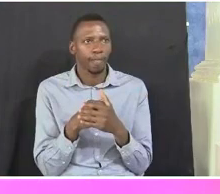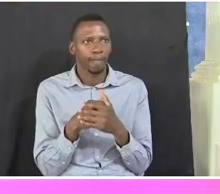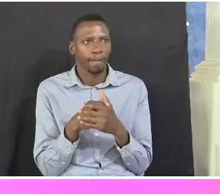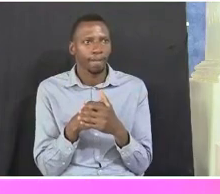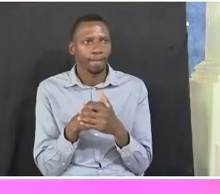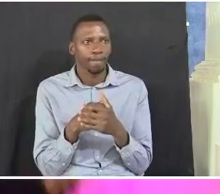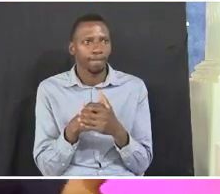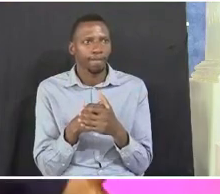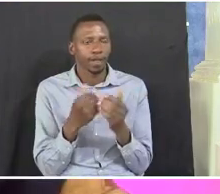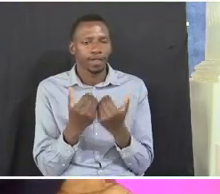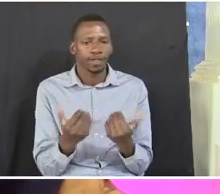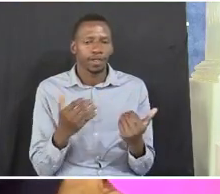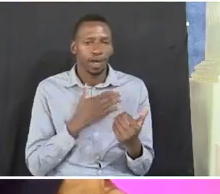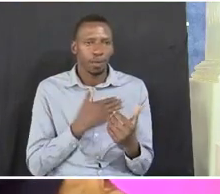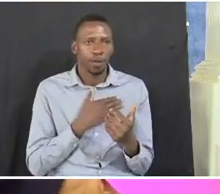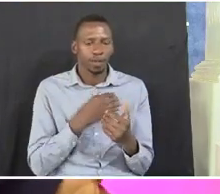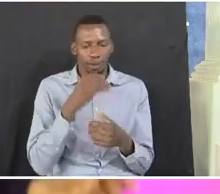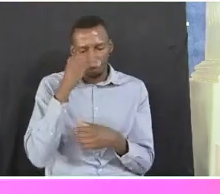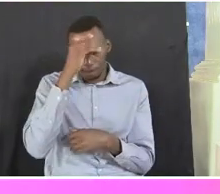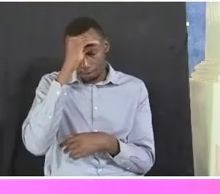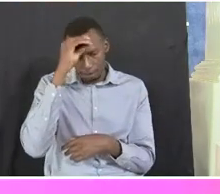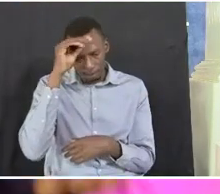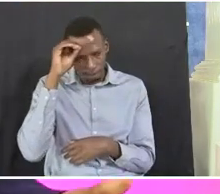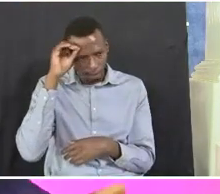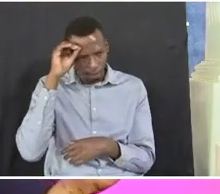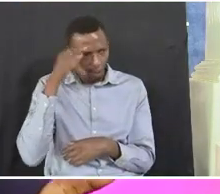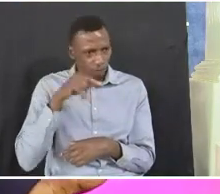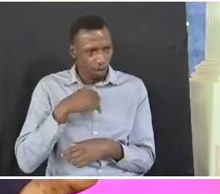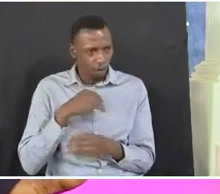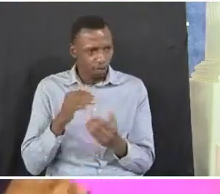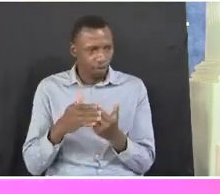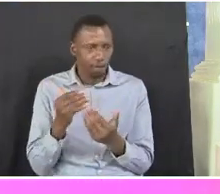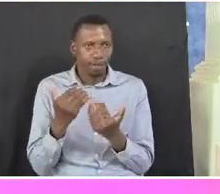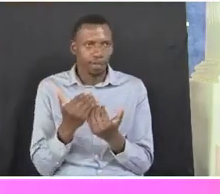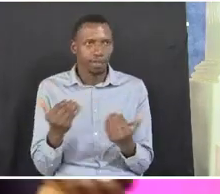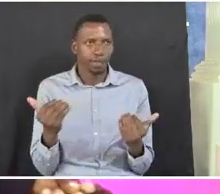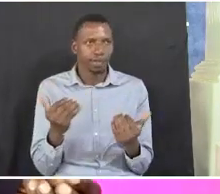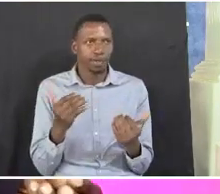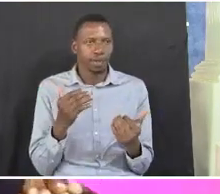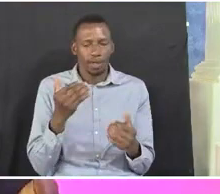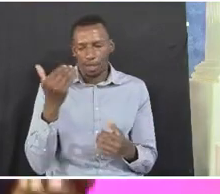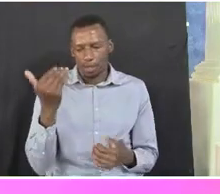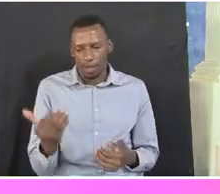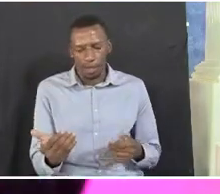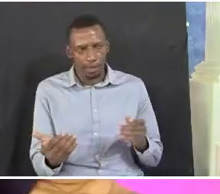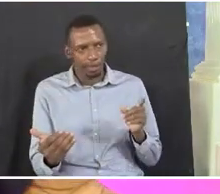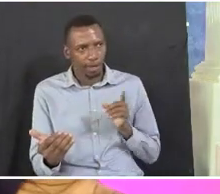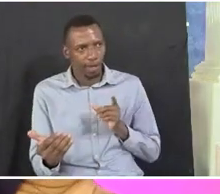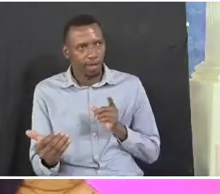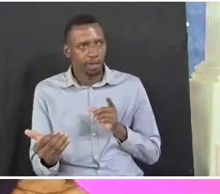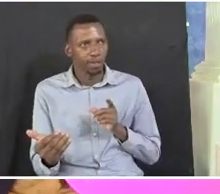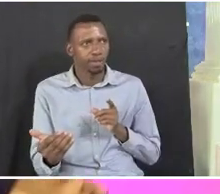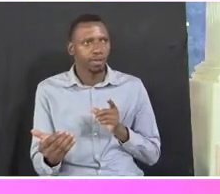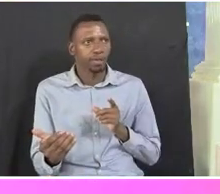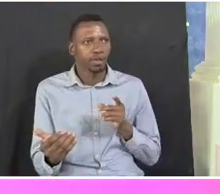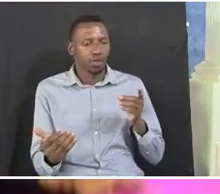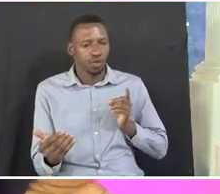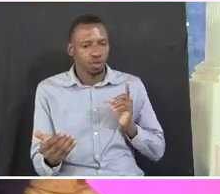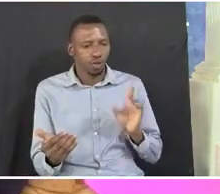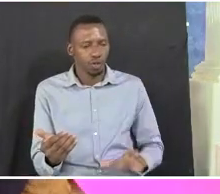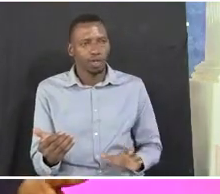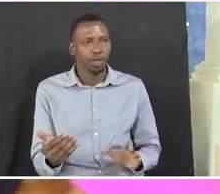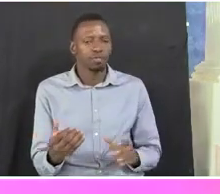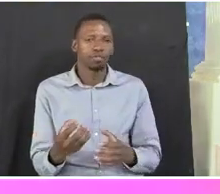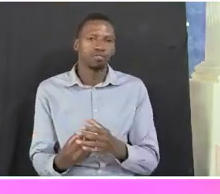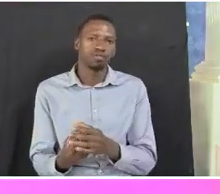Our children don't know anything. We have brought up children, our young girls, our young daughters. They are